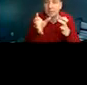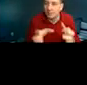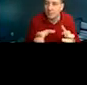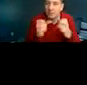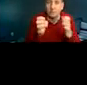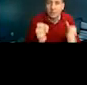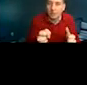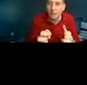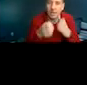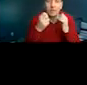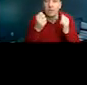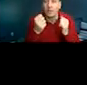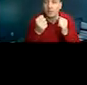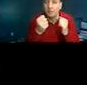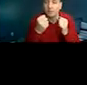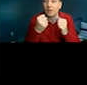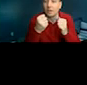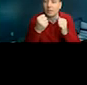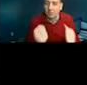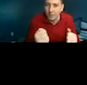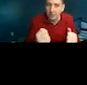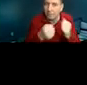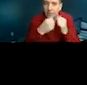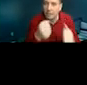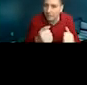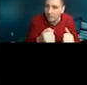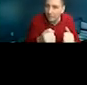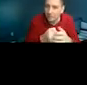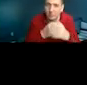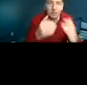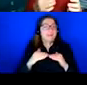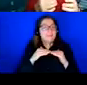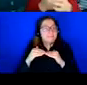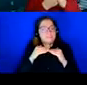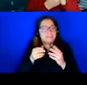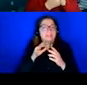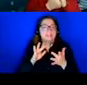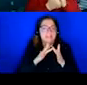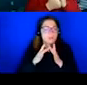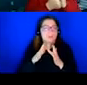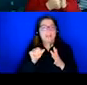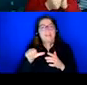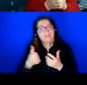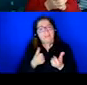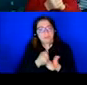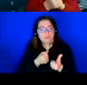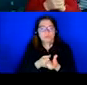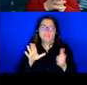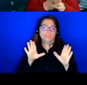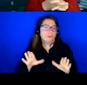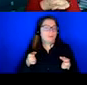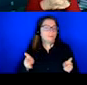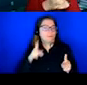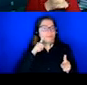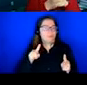time to come here and build on that, and your peer network and other support is a great way to kind of incorporate